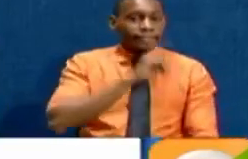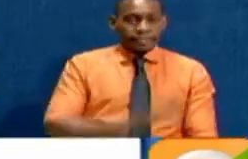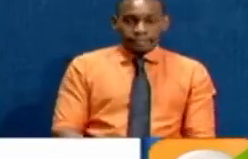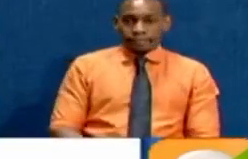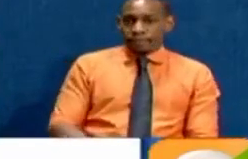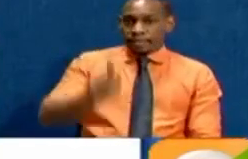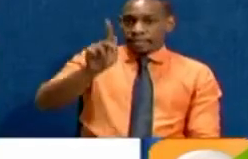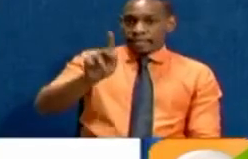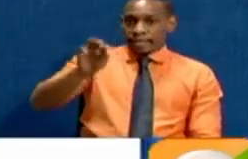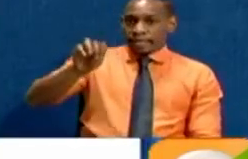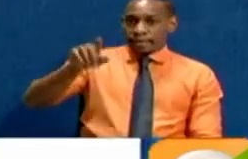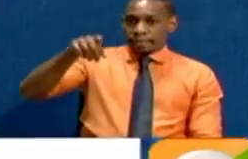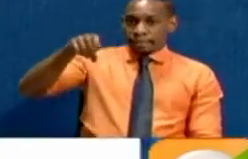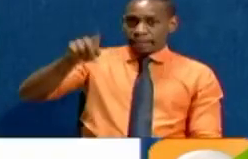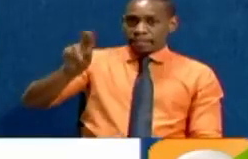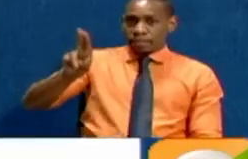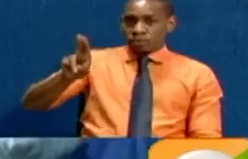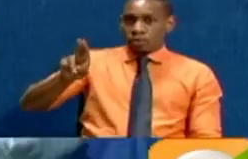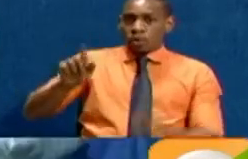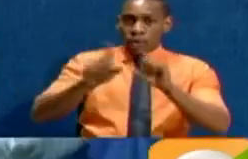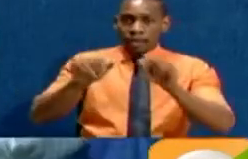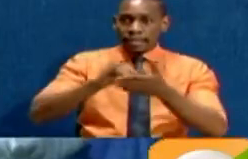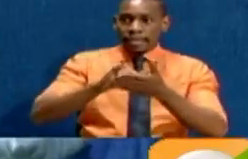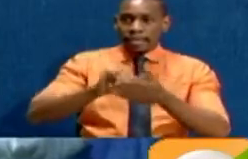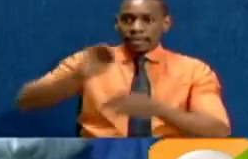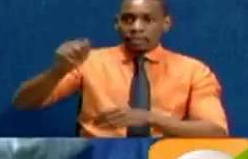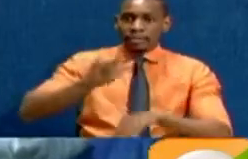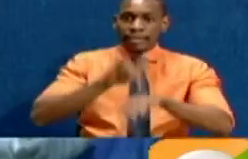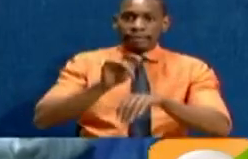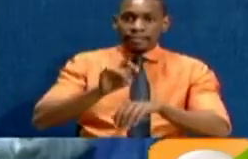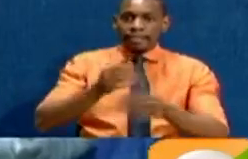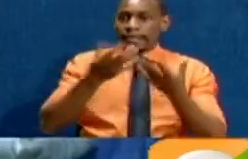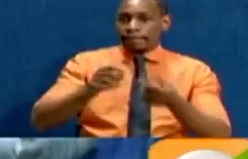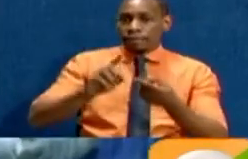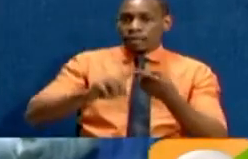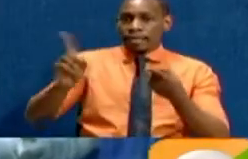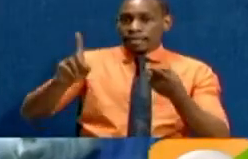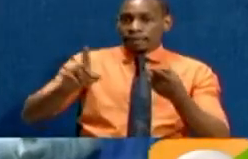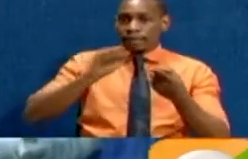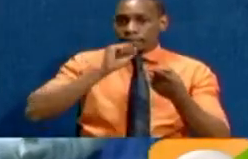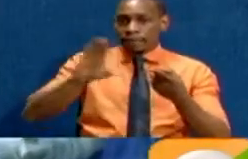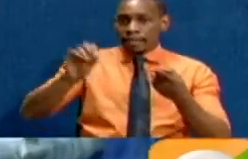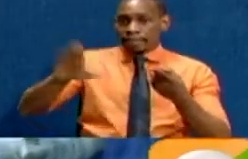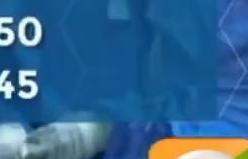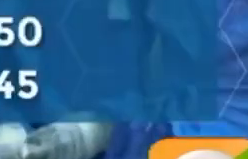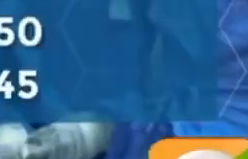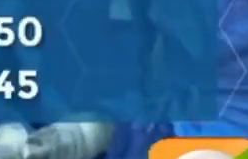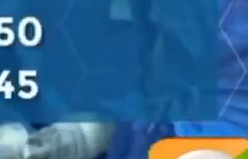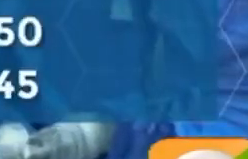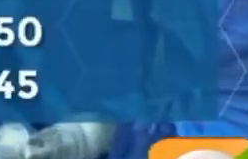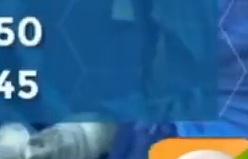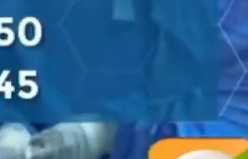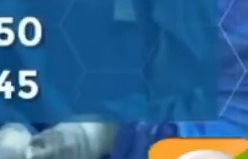According to KMPDU, the counties where health workers have been most affected are Nairobi with 505 health workers, Uasin